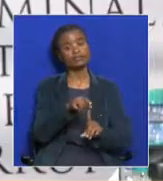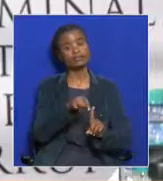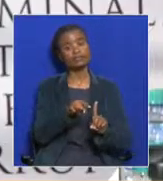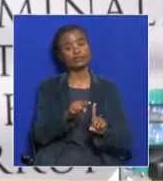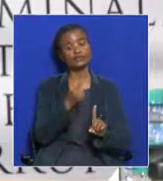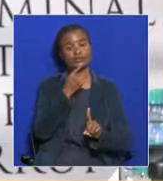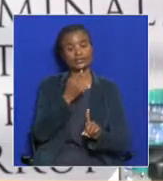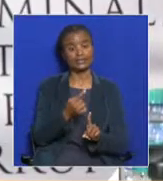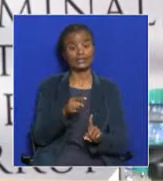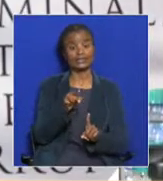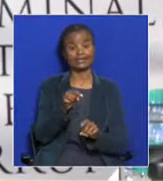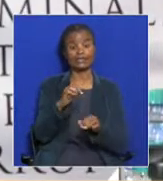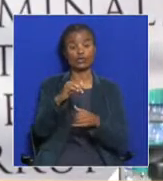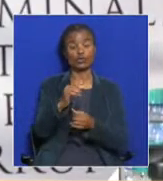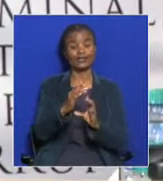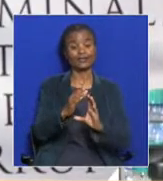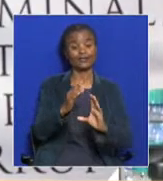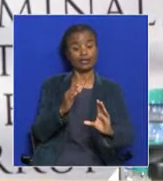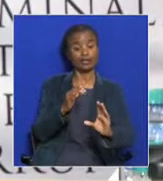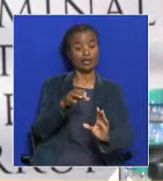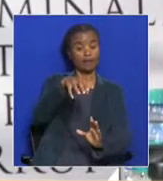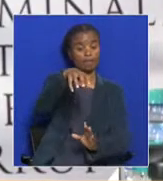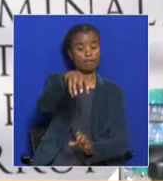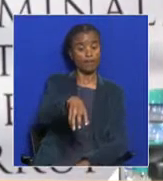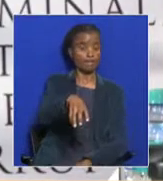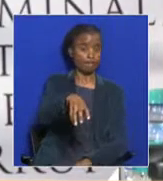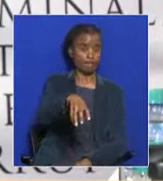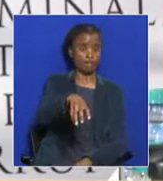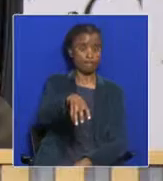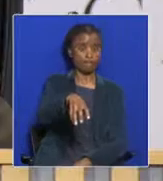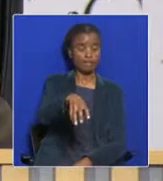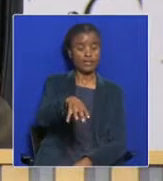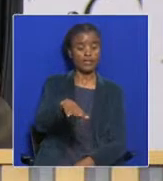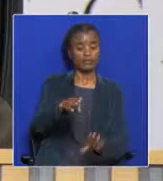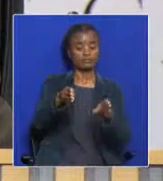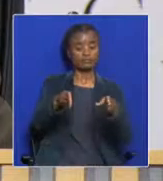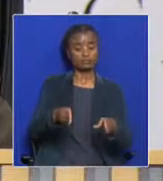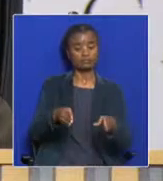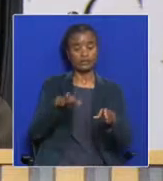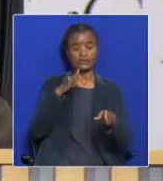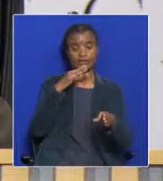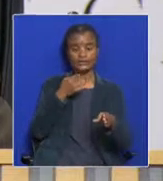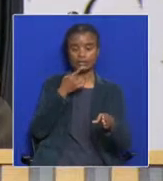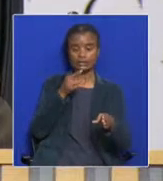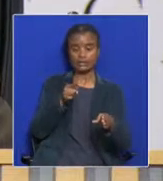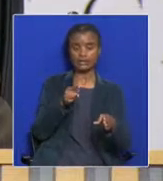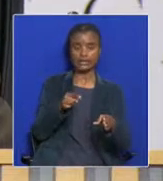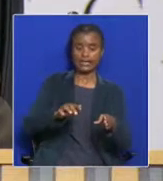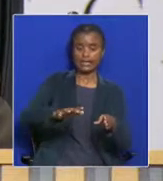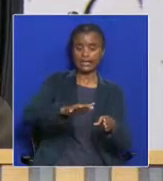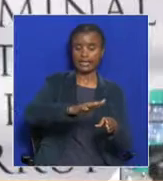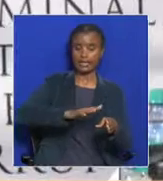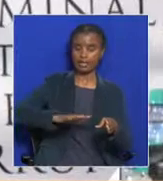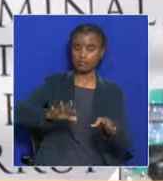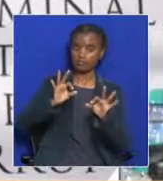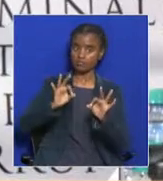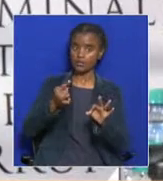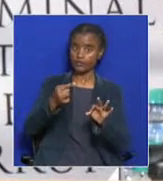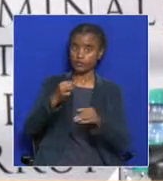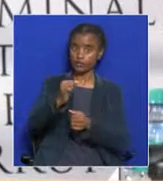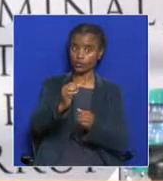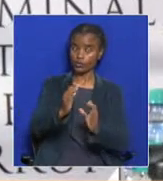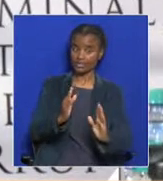placed was not a designated area. You recall that? Yes, Yes, I sir. recall that. And you were aware